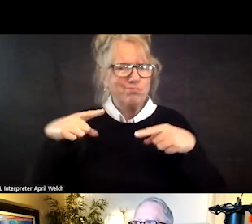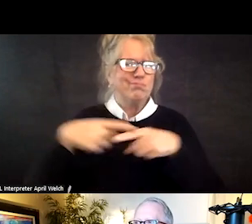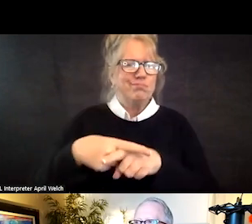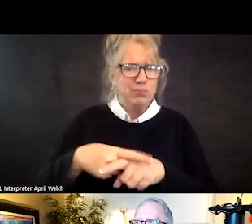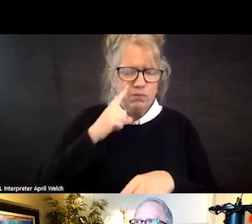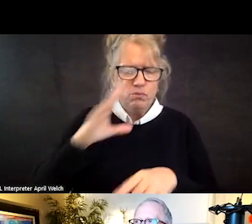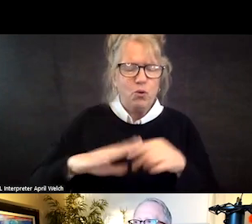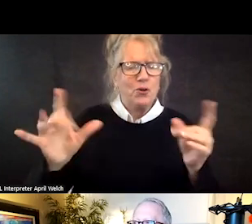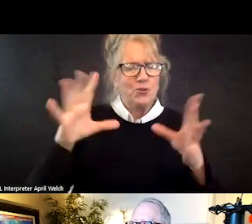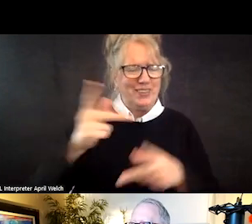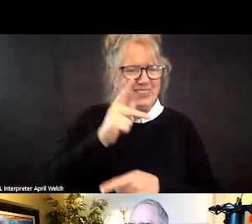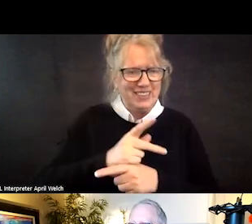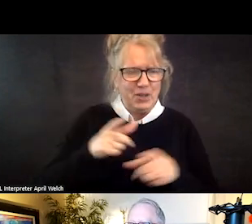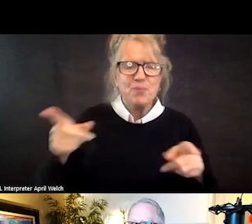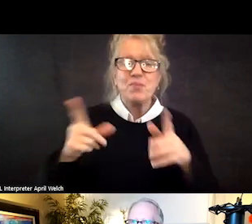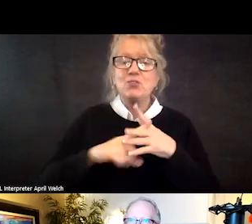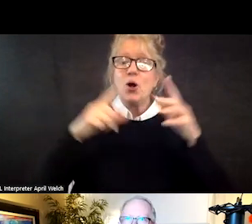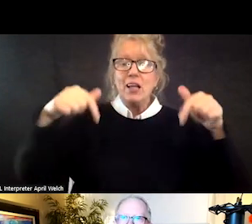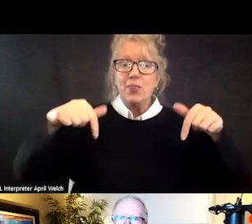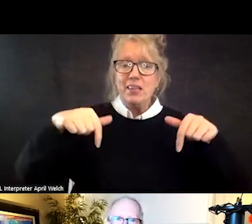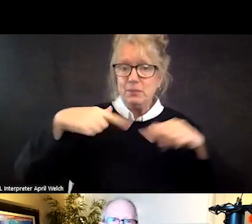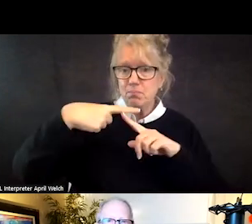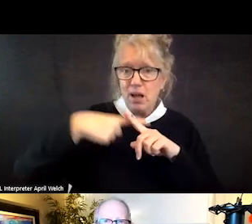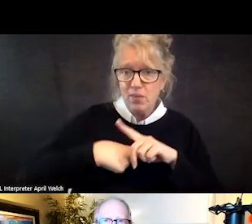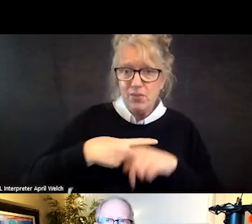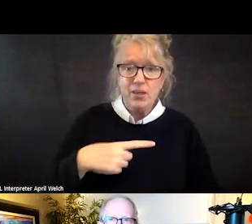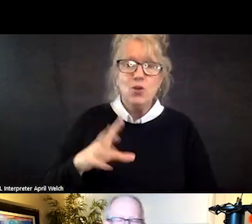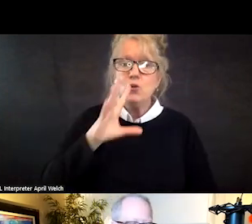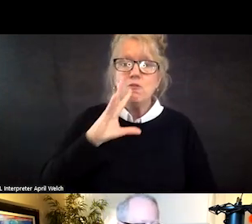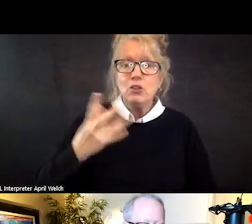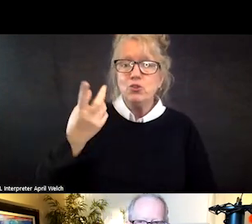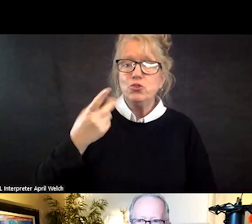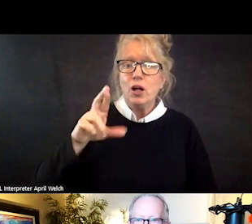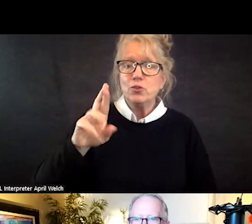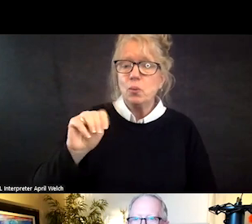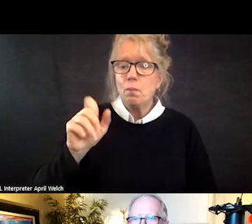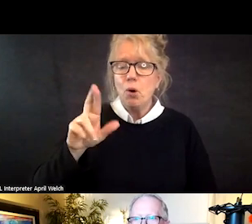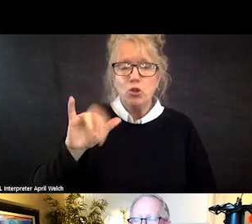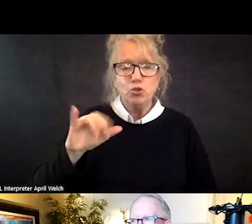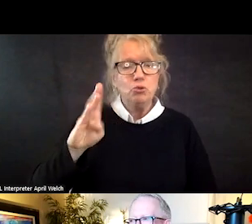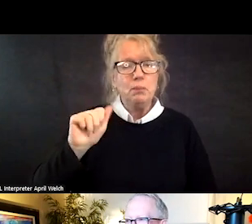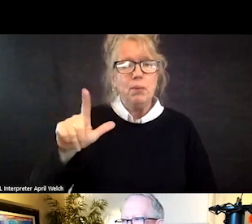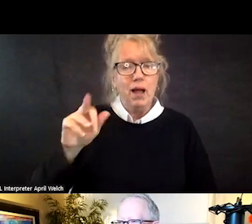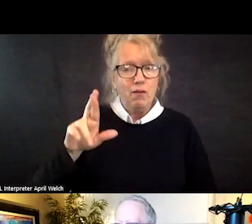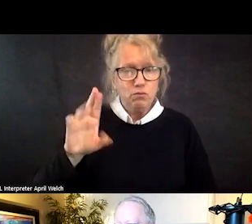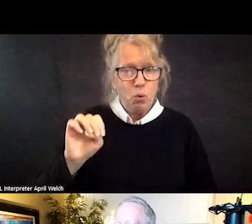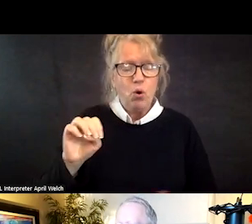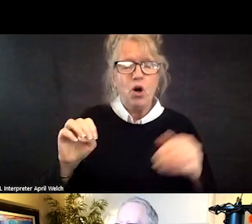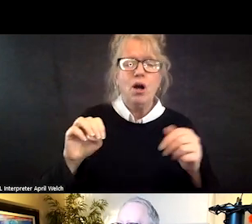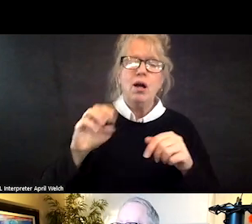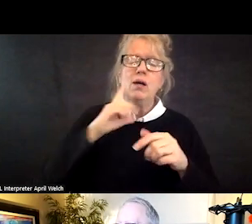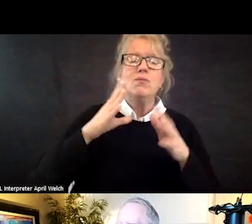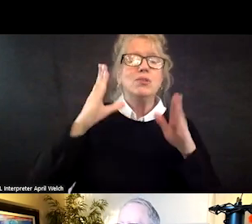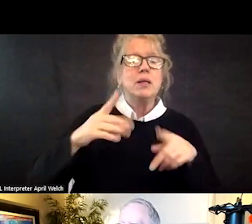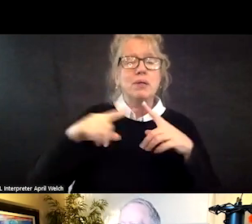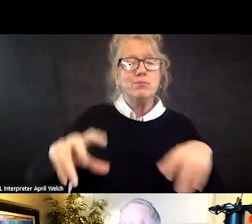care. Starting this month, we've talked to Dr. Margie Balfour, and we're looking for someone to take